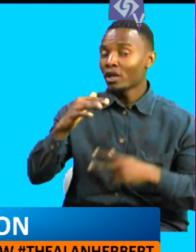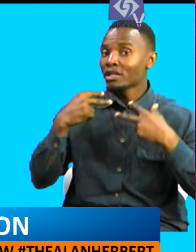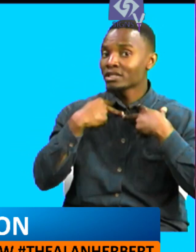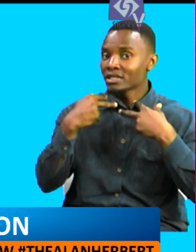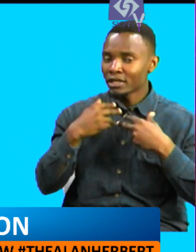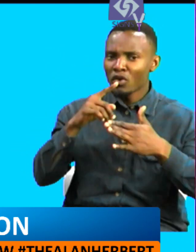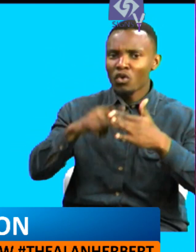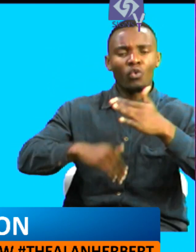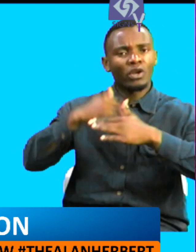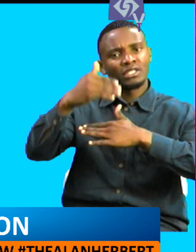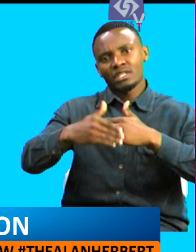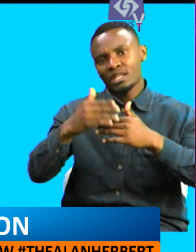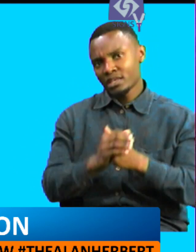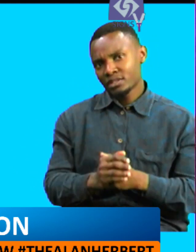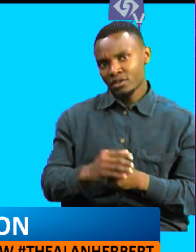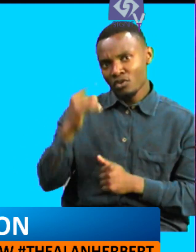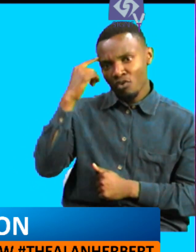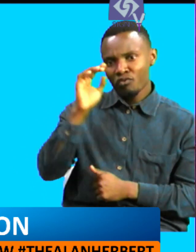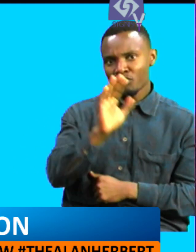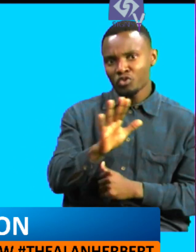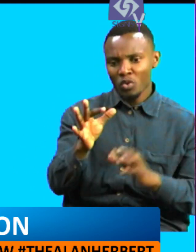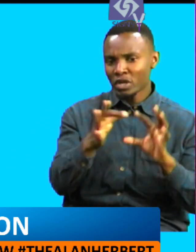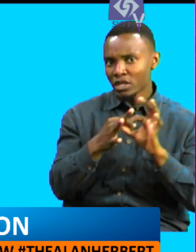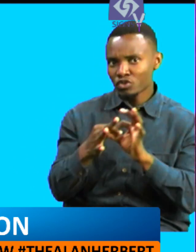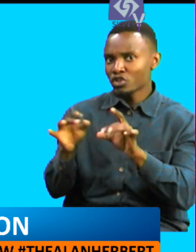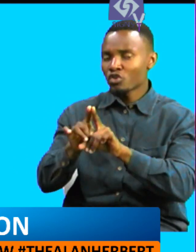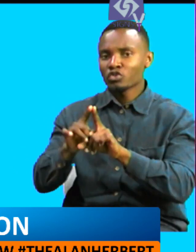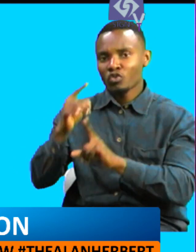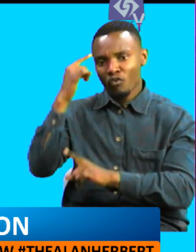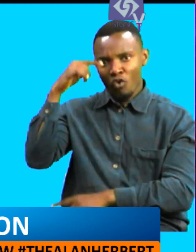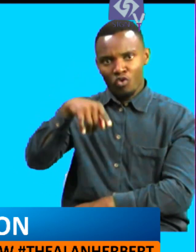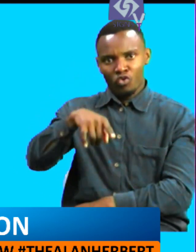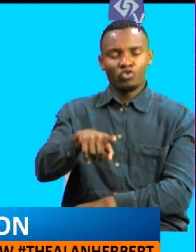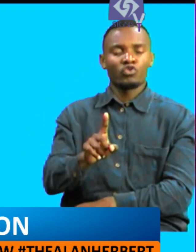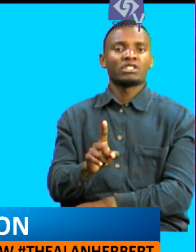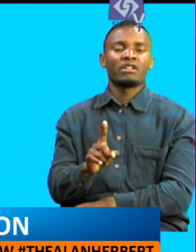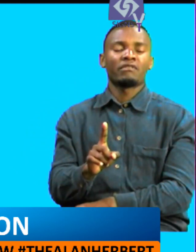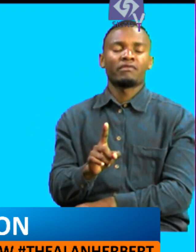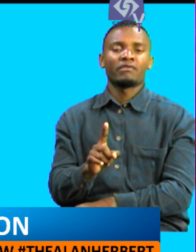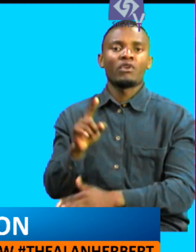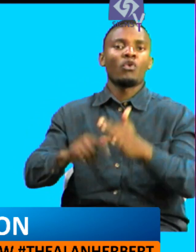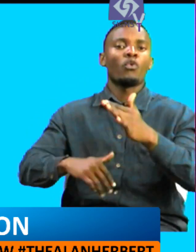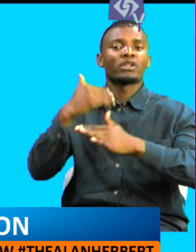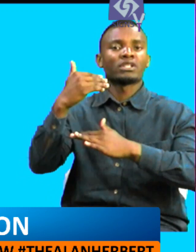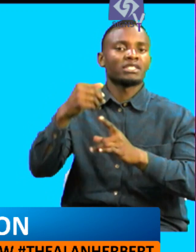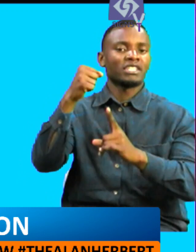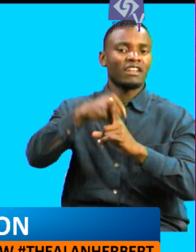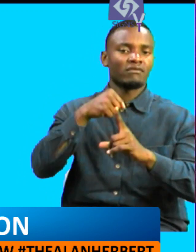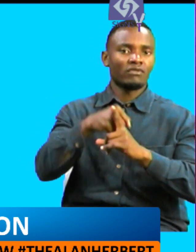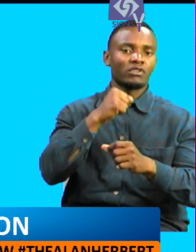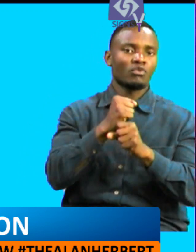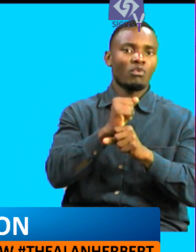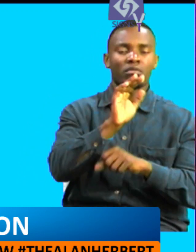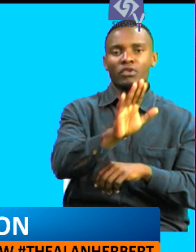what next do you see for the Stuttering Association of Kenya, and also for you, Sunday? What next in your advocacy